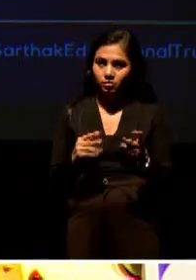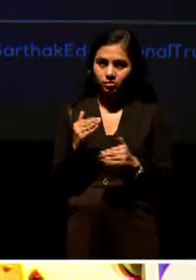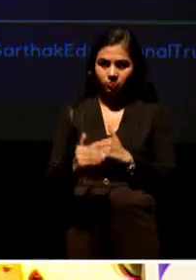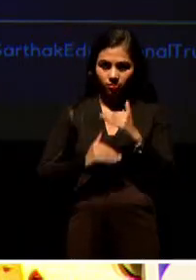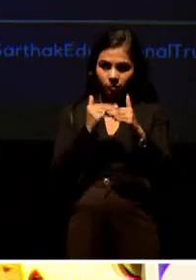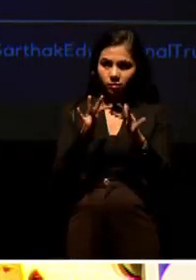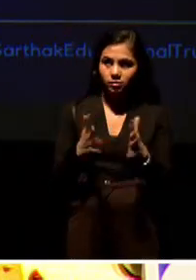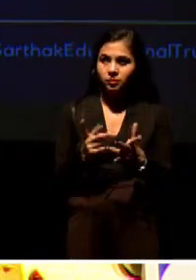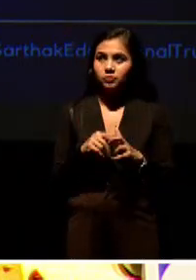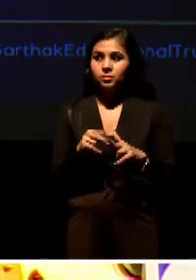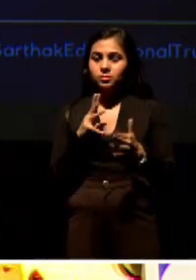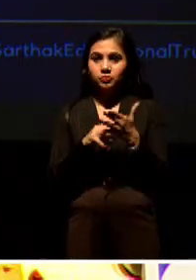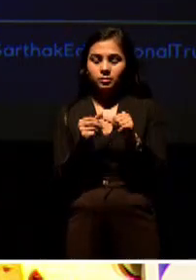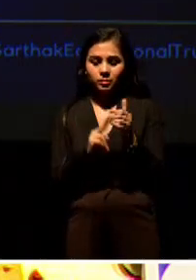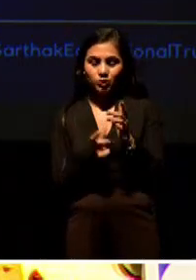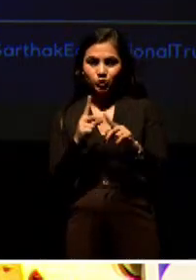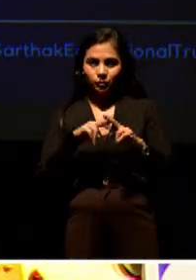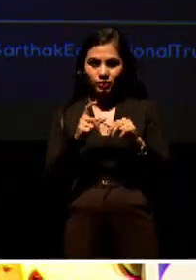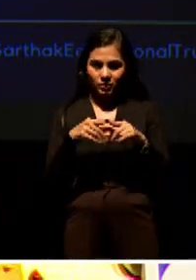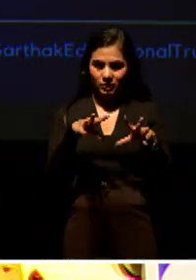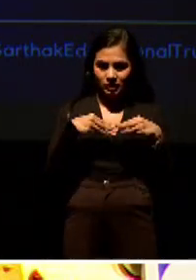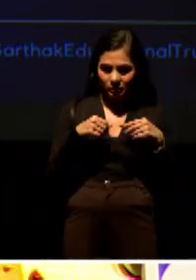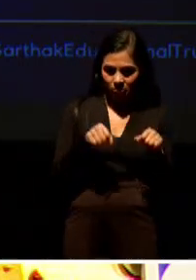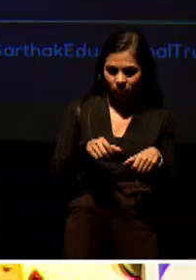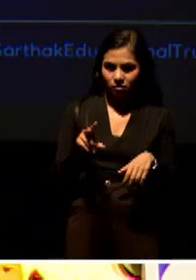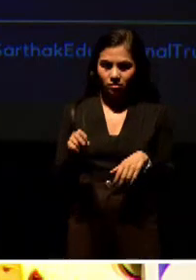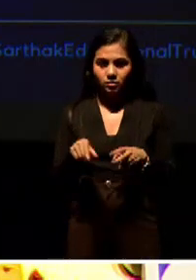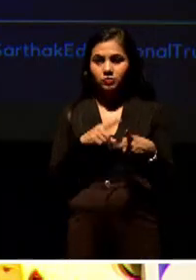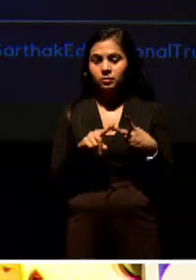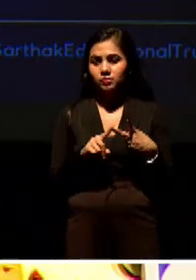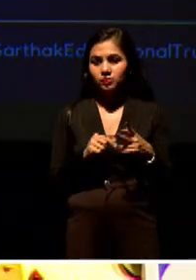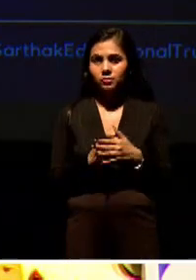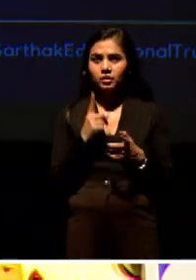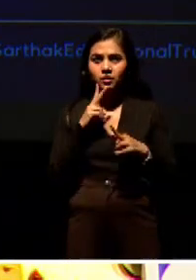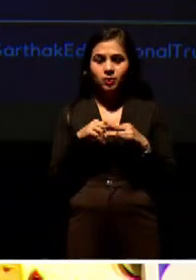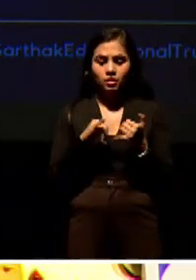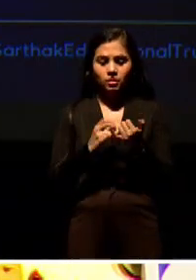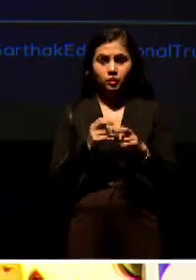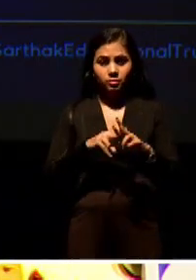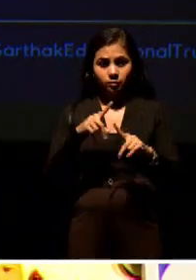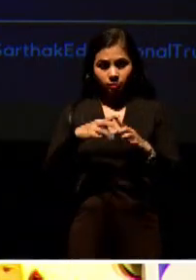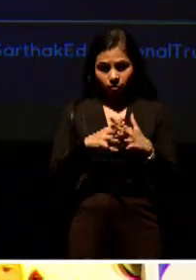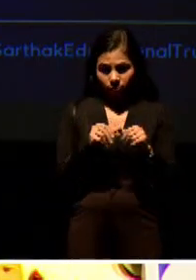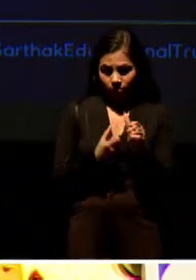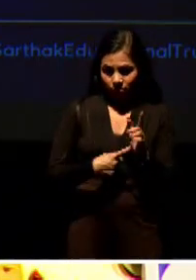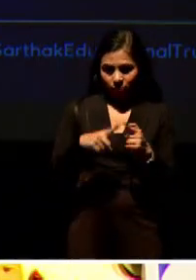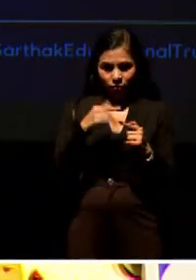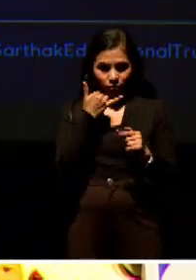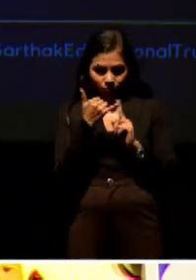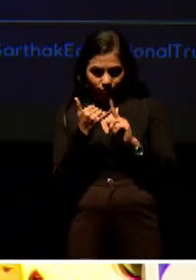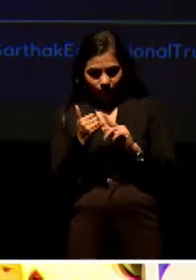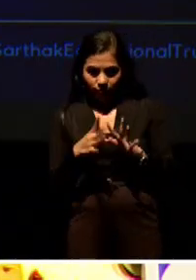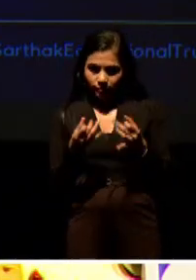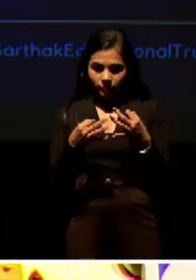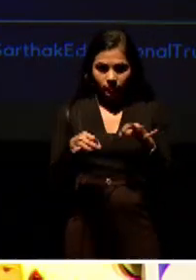whether a manufacturer is going to accept it or not, number one. Number two, even the software which you use, is it free